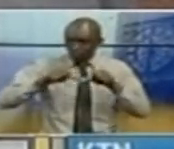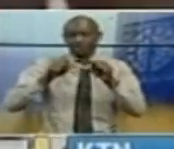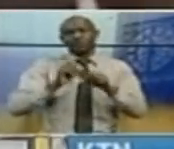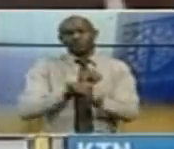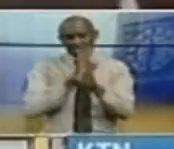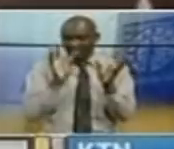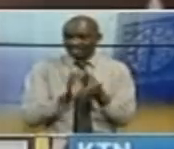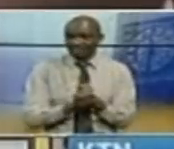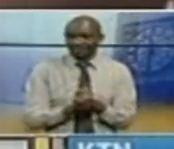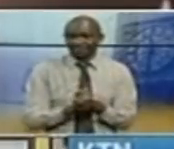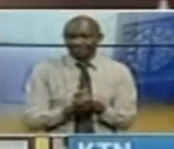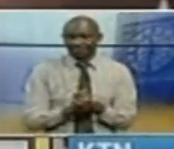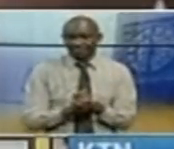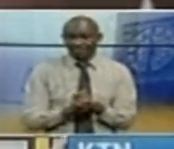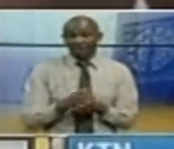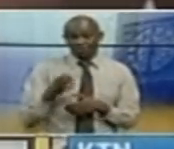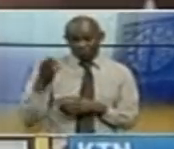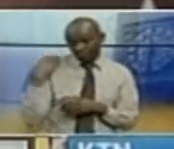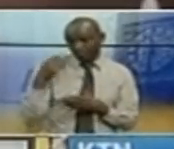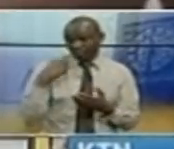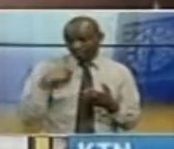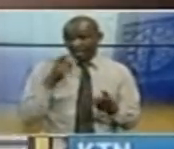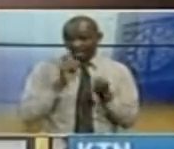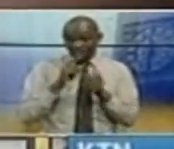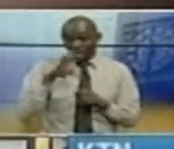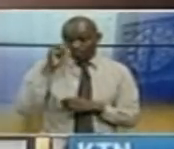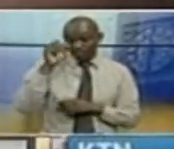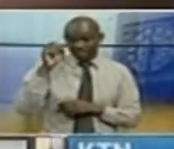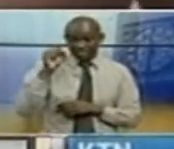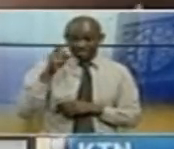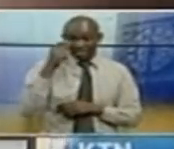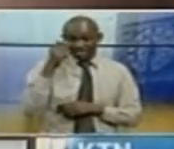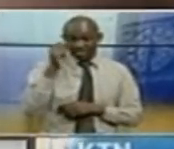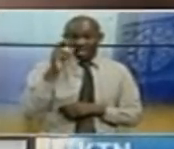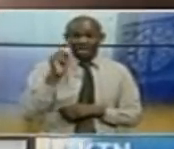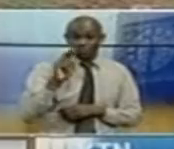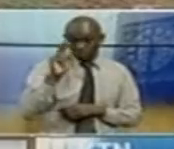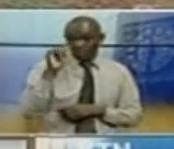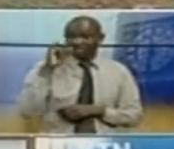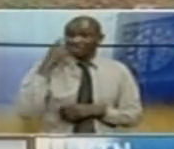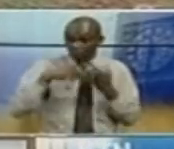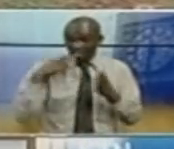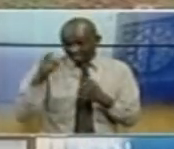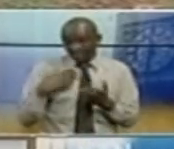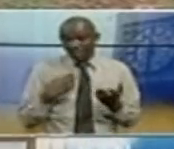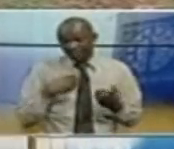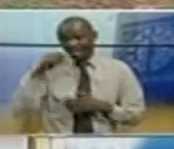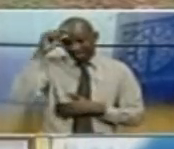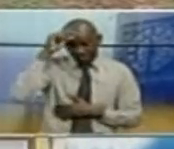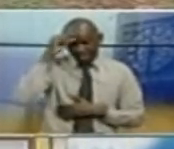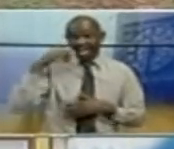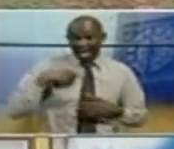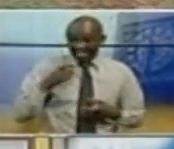glowing? Former renowned athlete Moses Tanui believes it's the responsibility of both the government